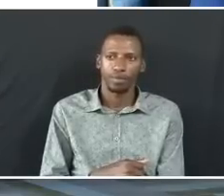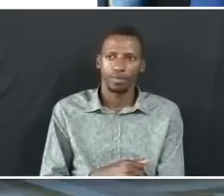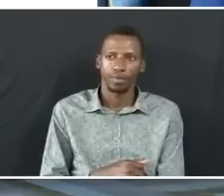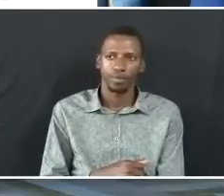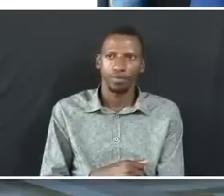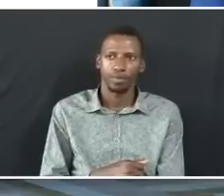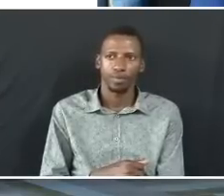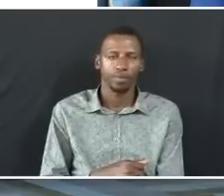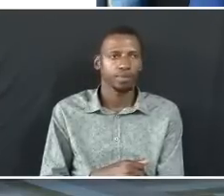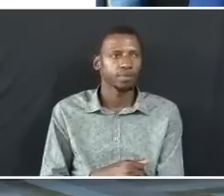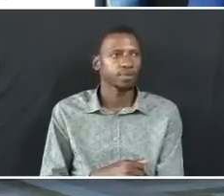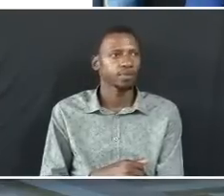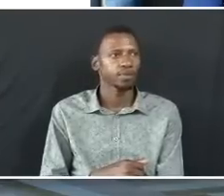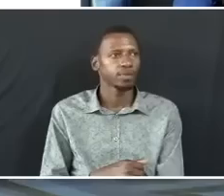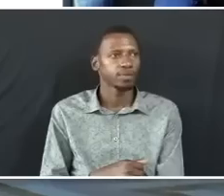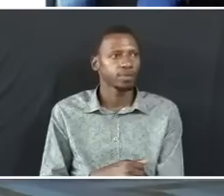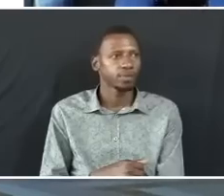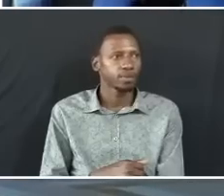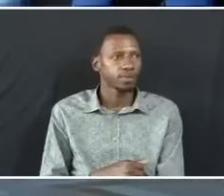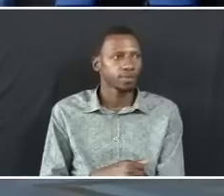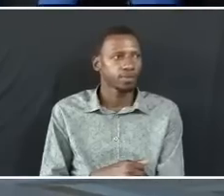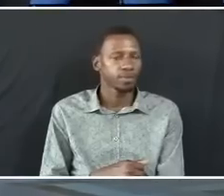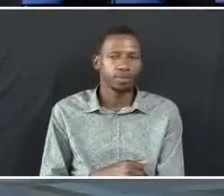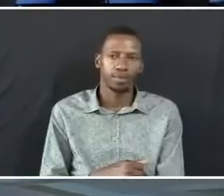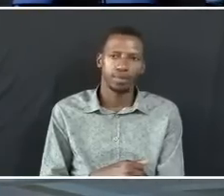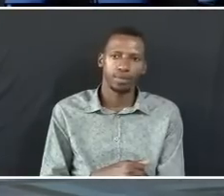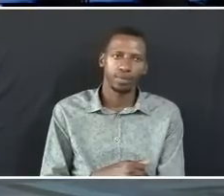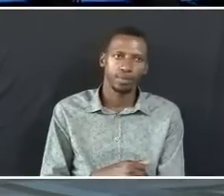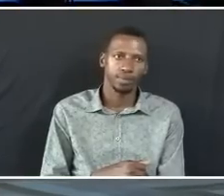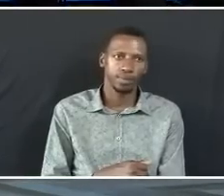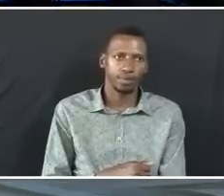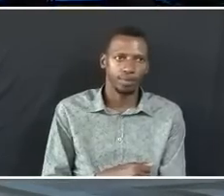here forever. Number